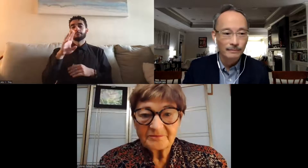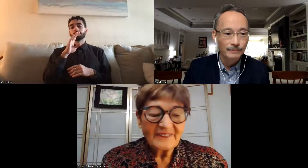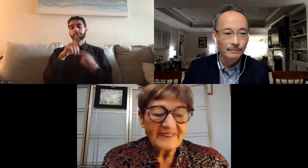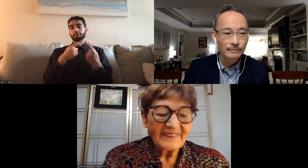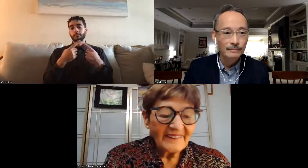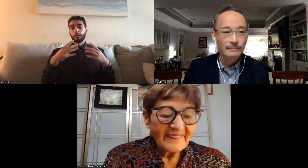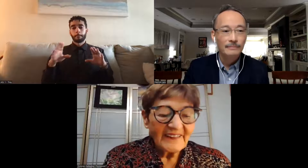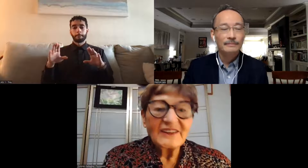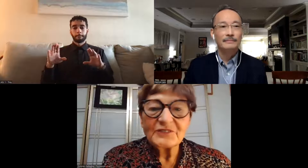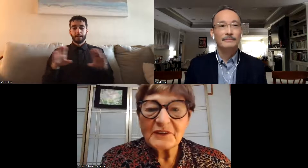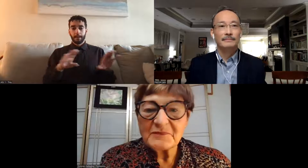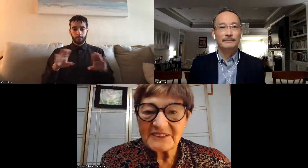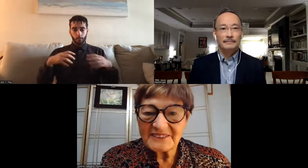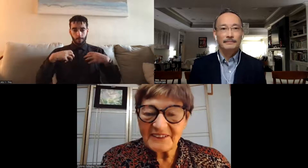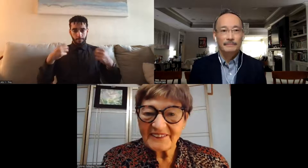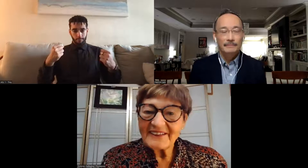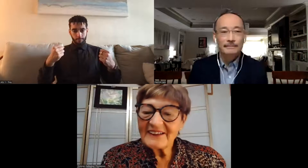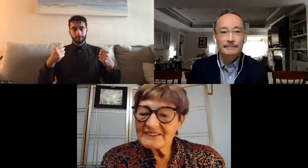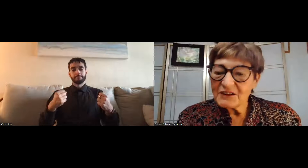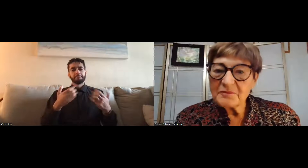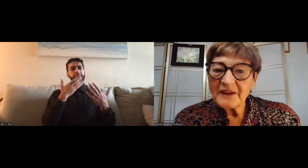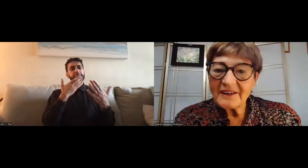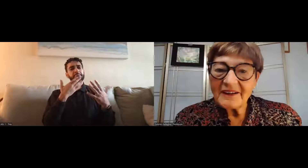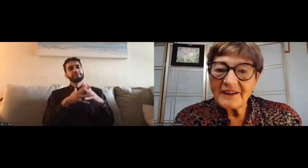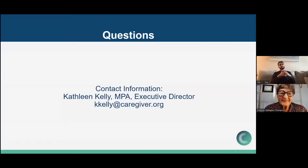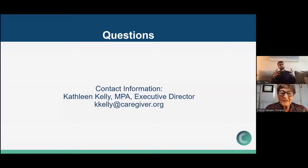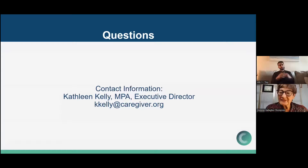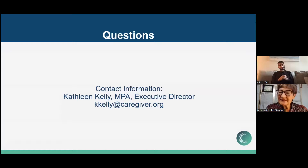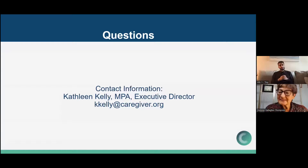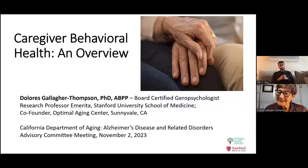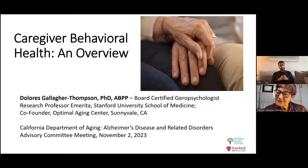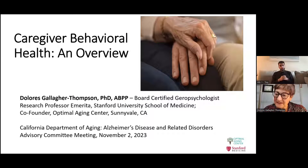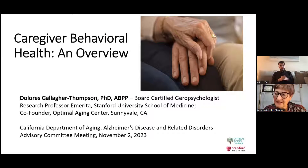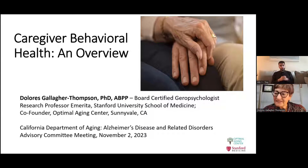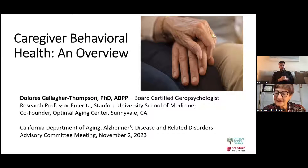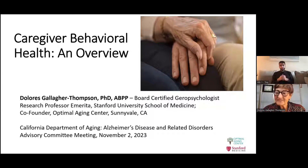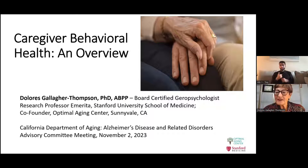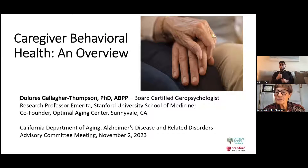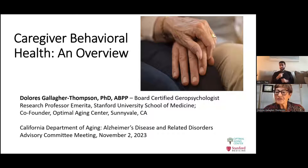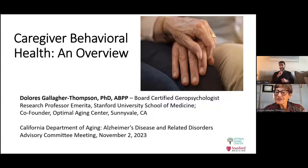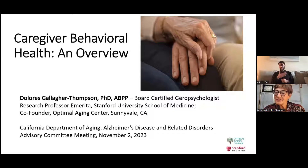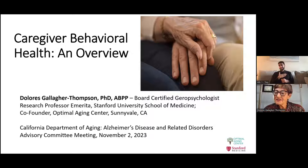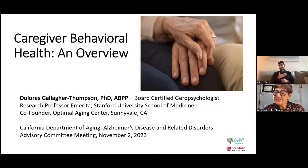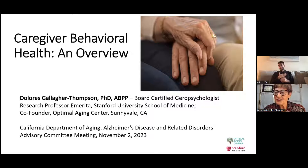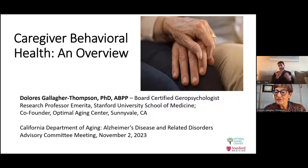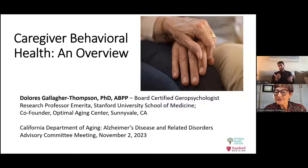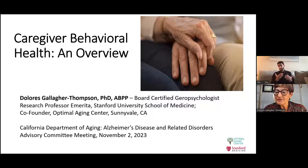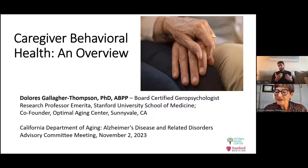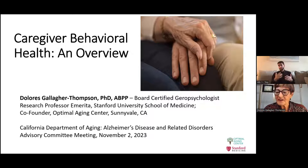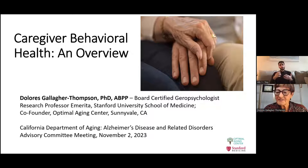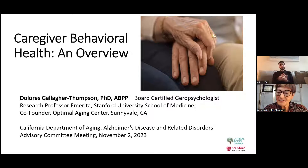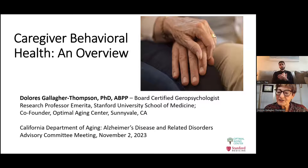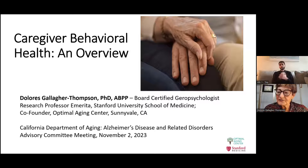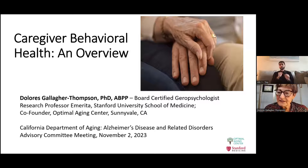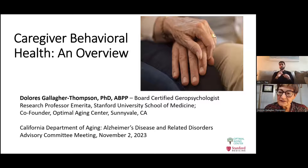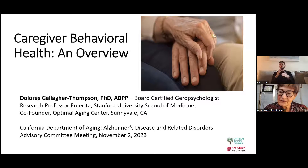Dolores. Thank you very much, Derek. So I'm really glad to be here and to have the opportunity to share with you what